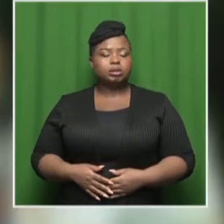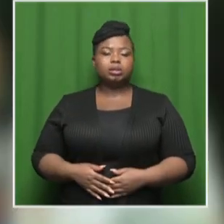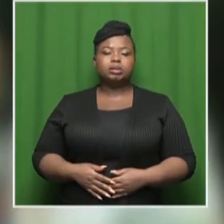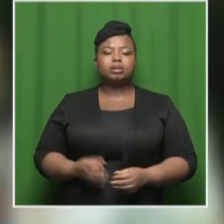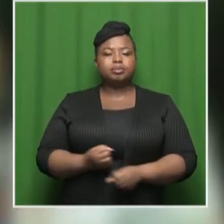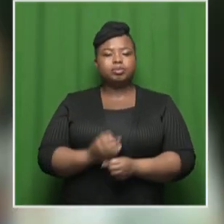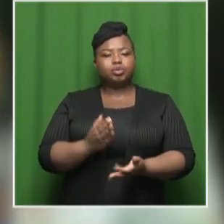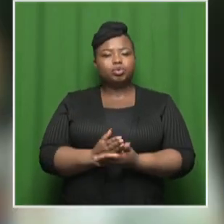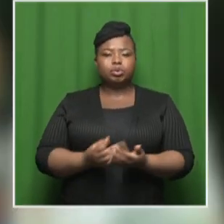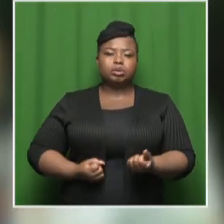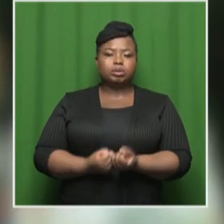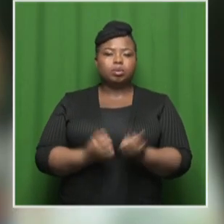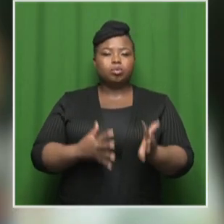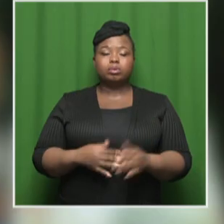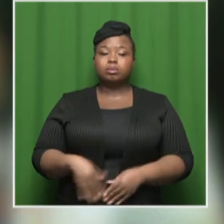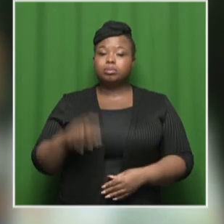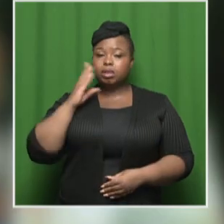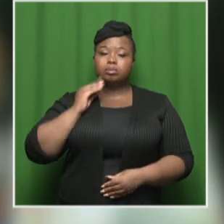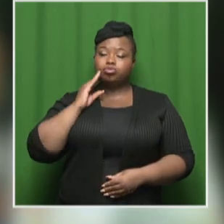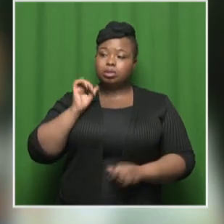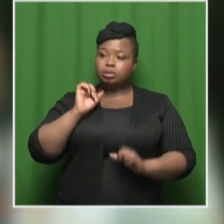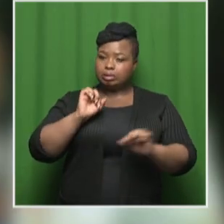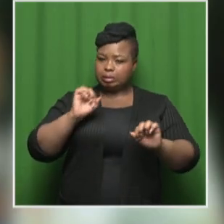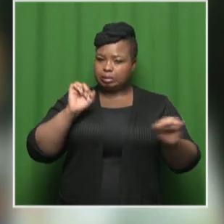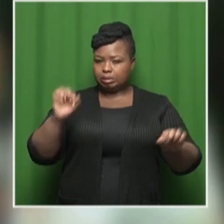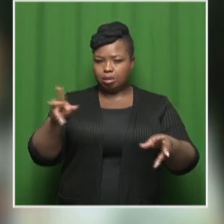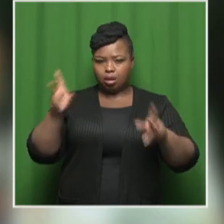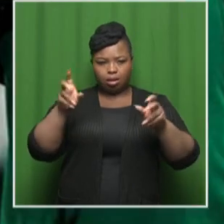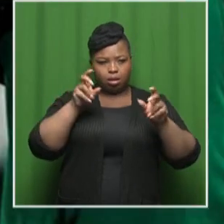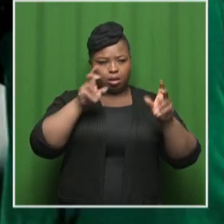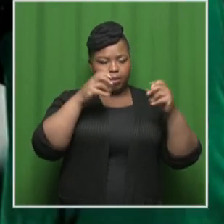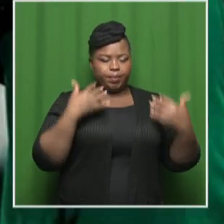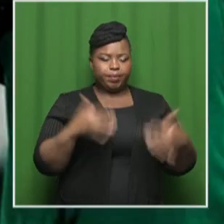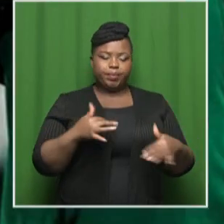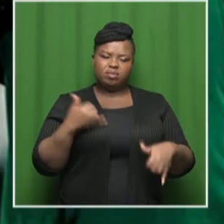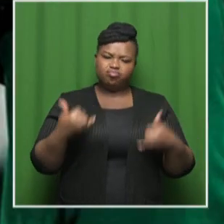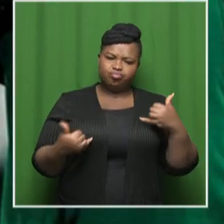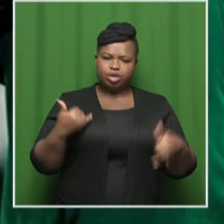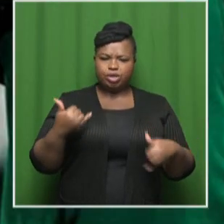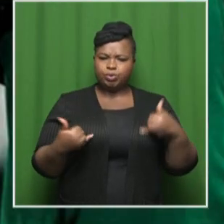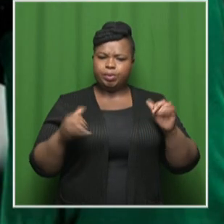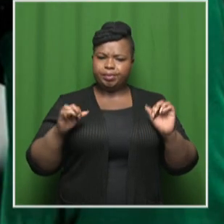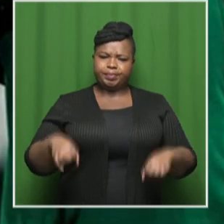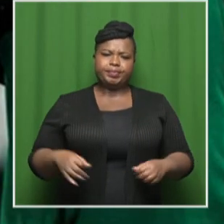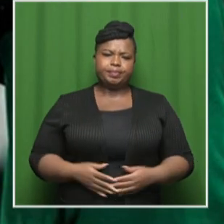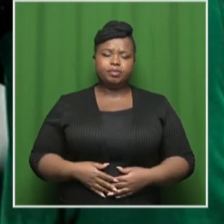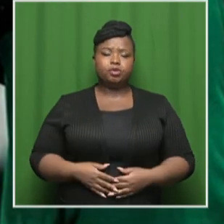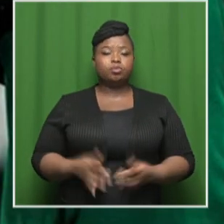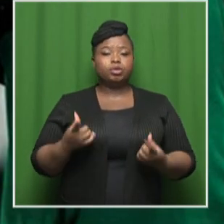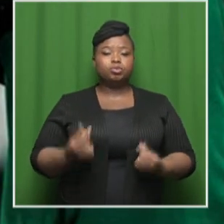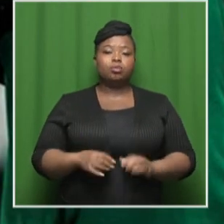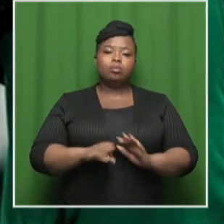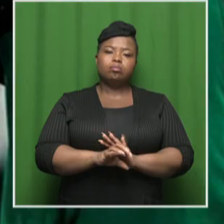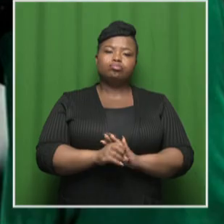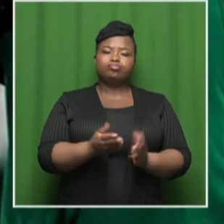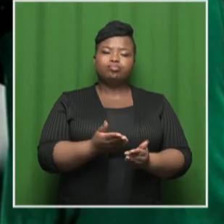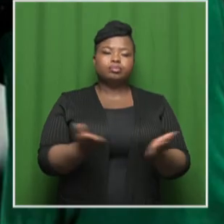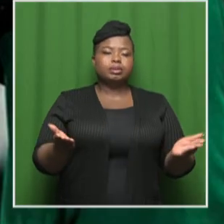fans have an experience that they will never forget, make sure that we do the right broadcast deals